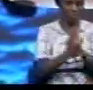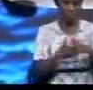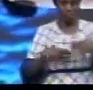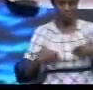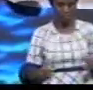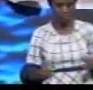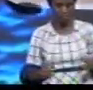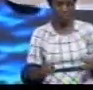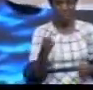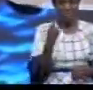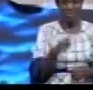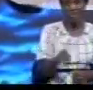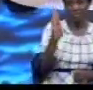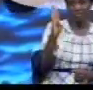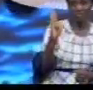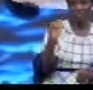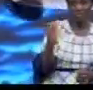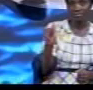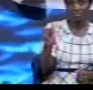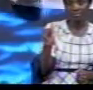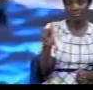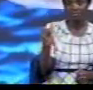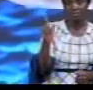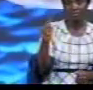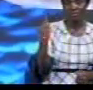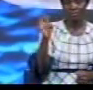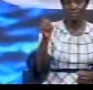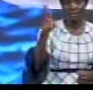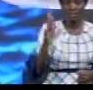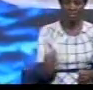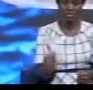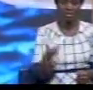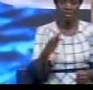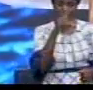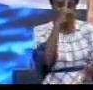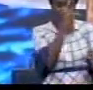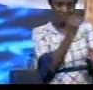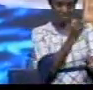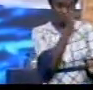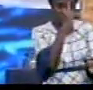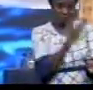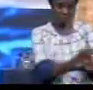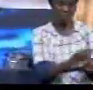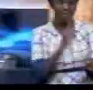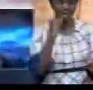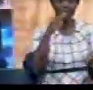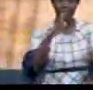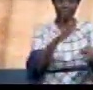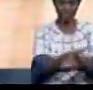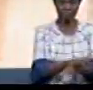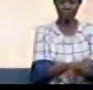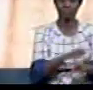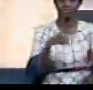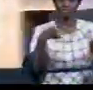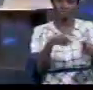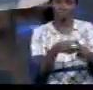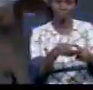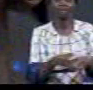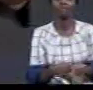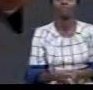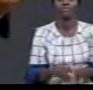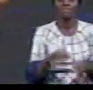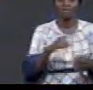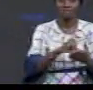The battery of faith is fully charged. Verse 20. In verse 20, we are told, and